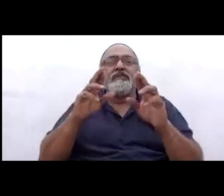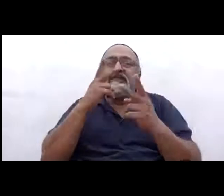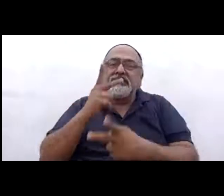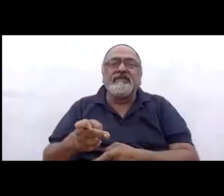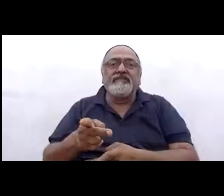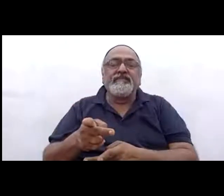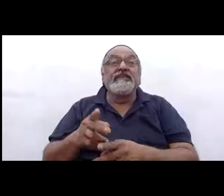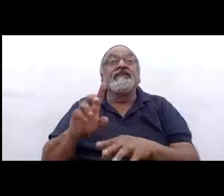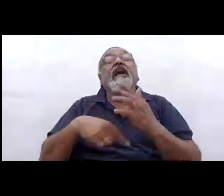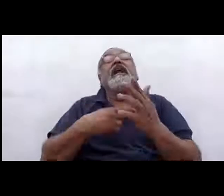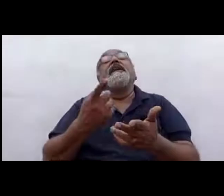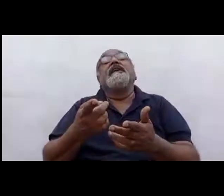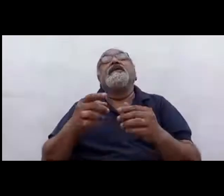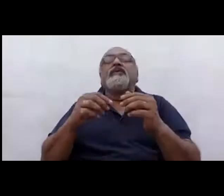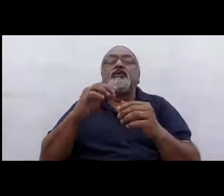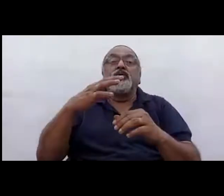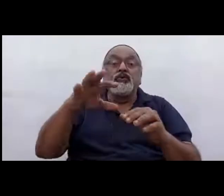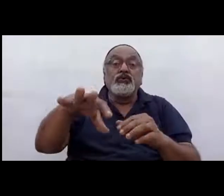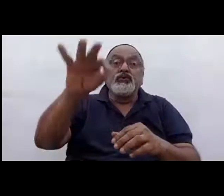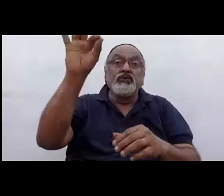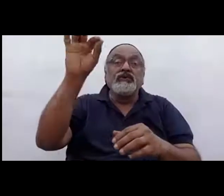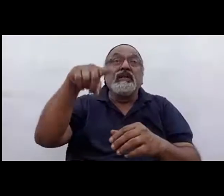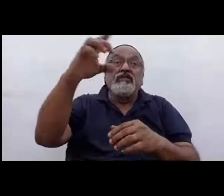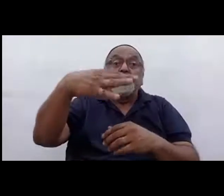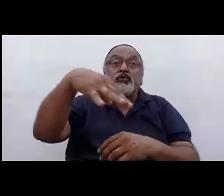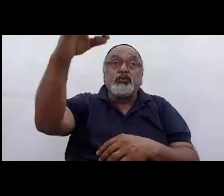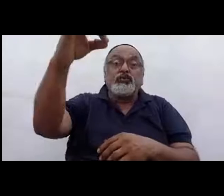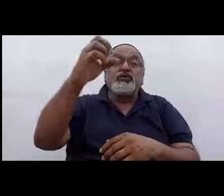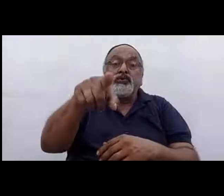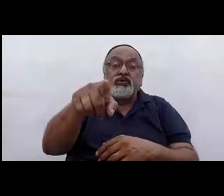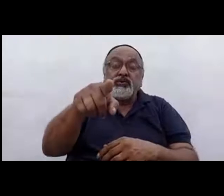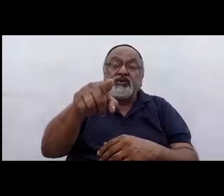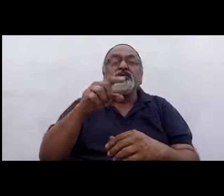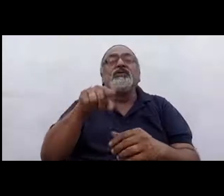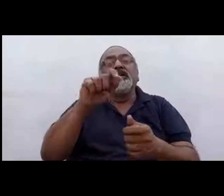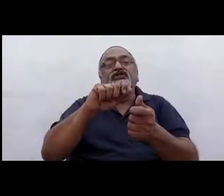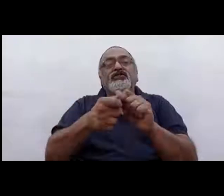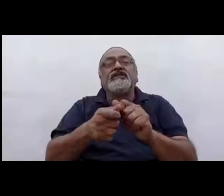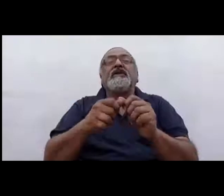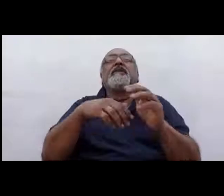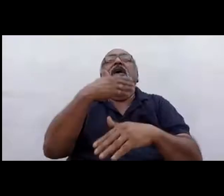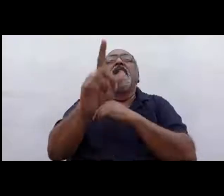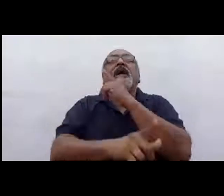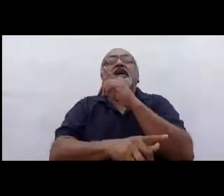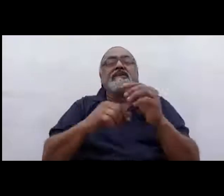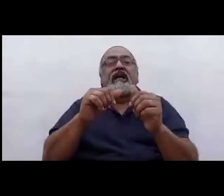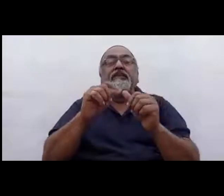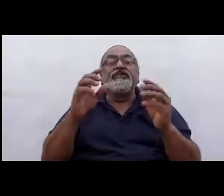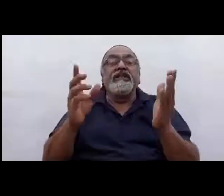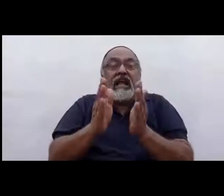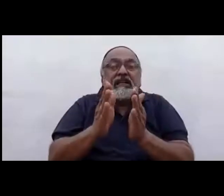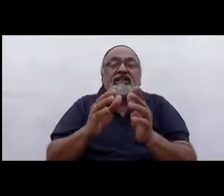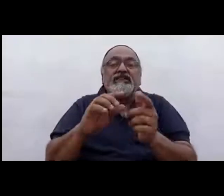selected, accordingly you can change your results. I mean, you can change your abstract when you're submitting your final paper.